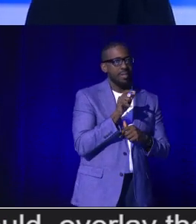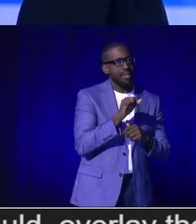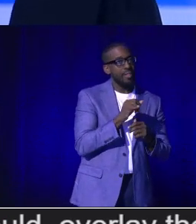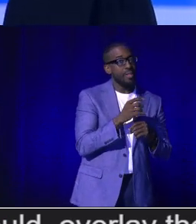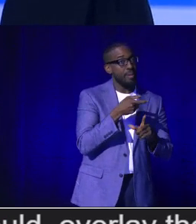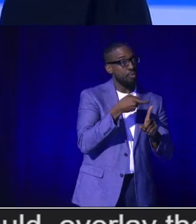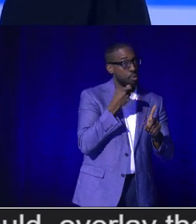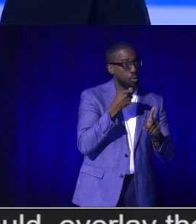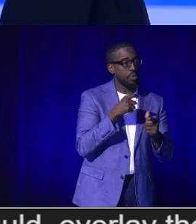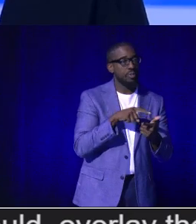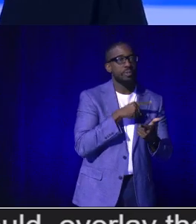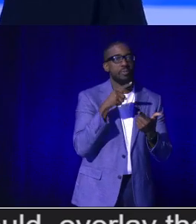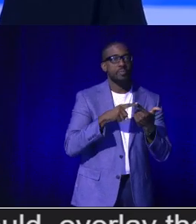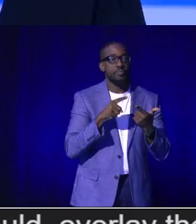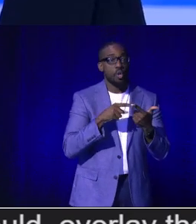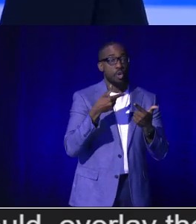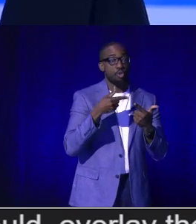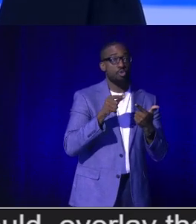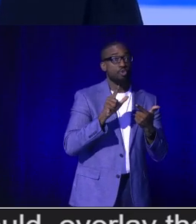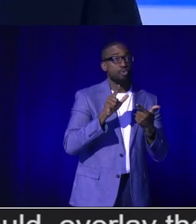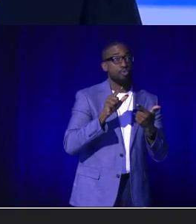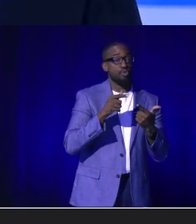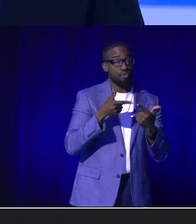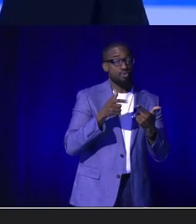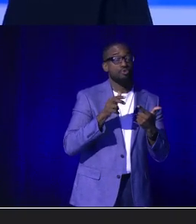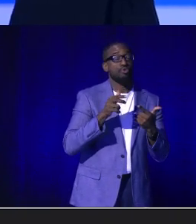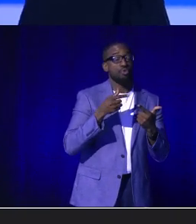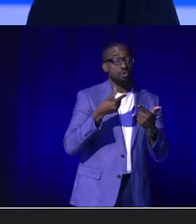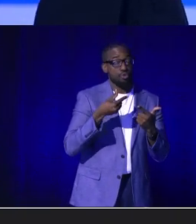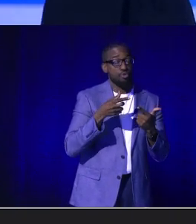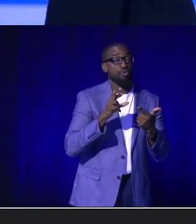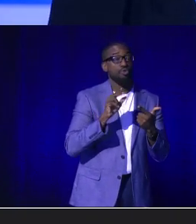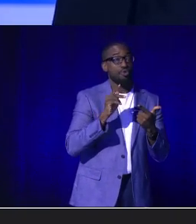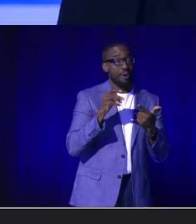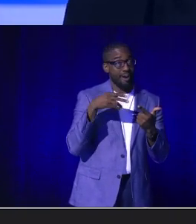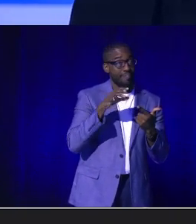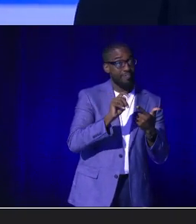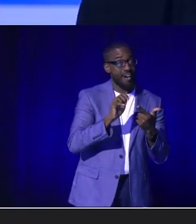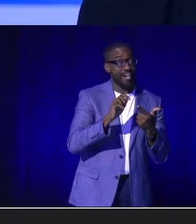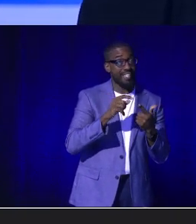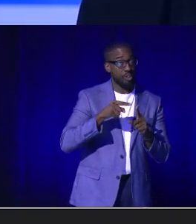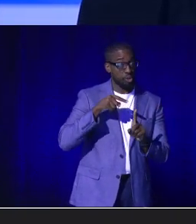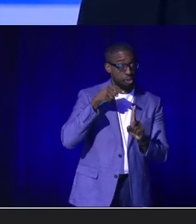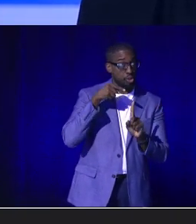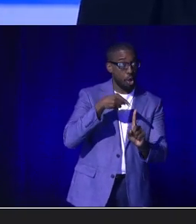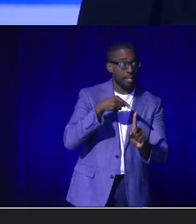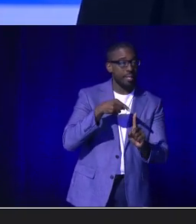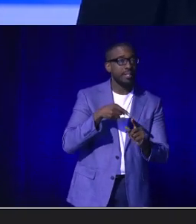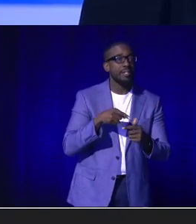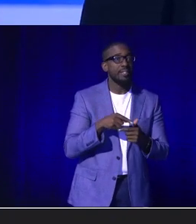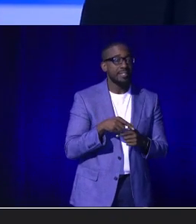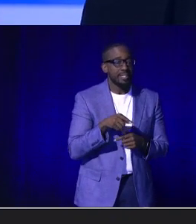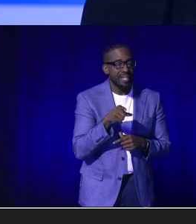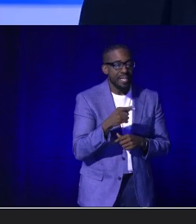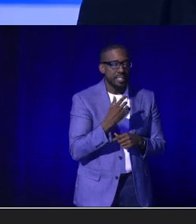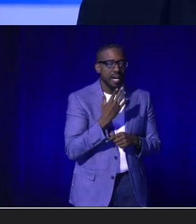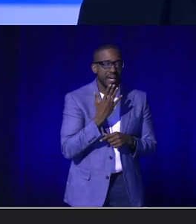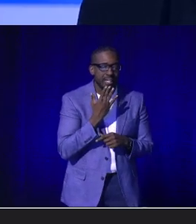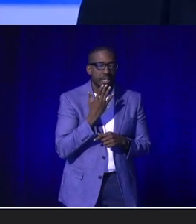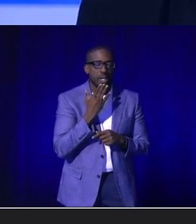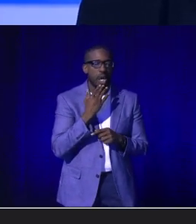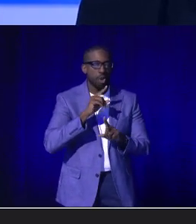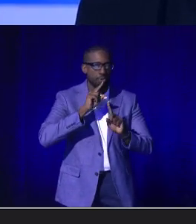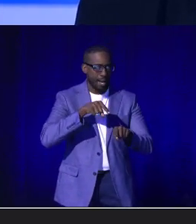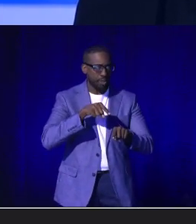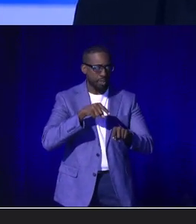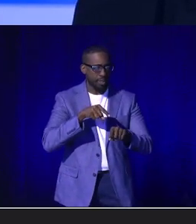graphite target. And something very interesting about the lithiation of graphite is it's a colorimetric reaction. So we can actually see